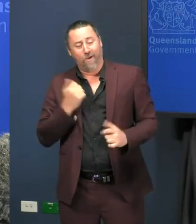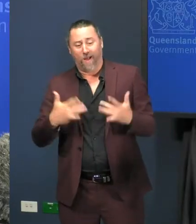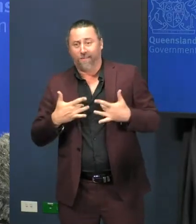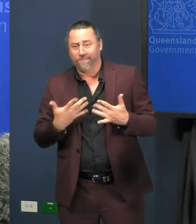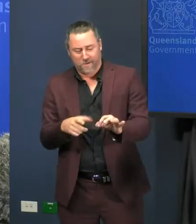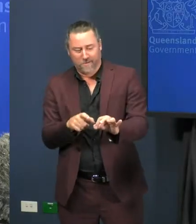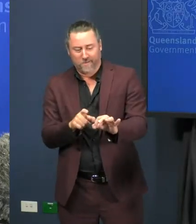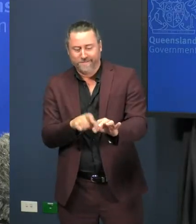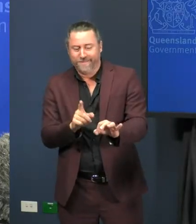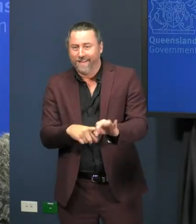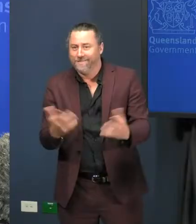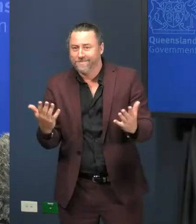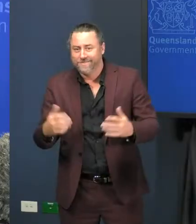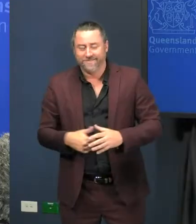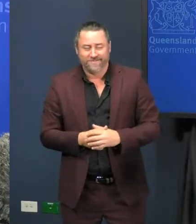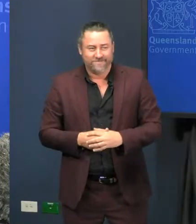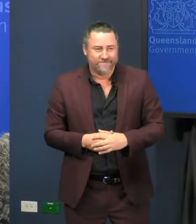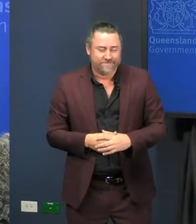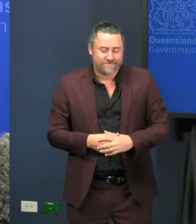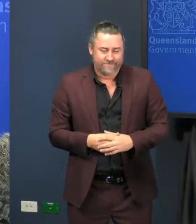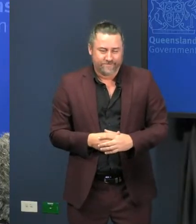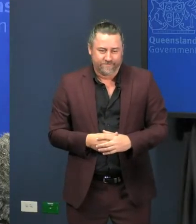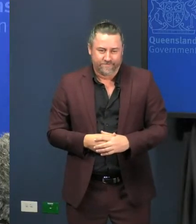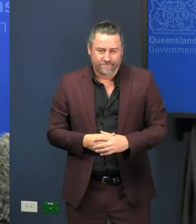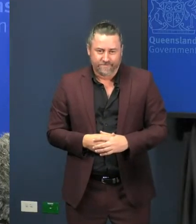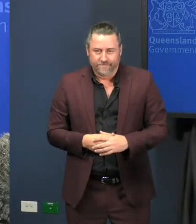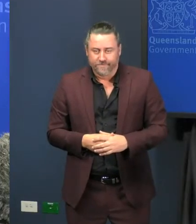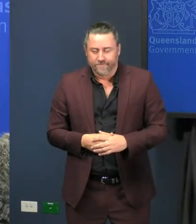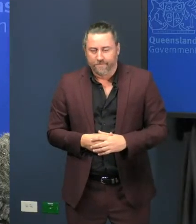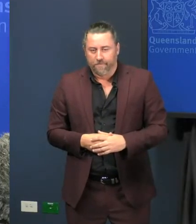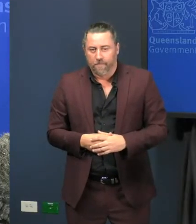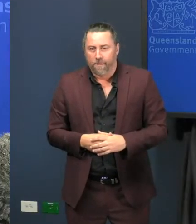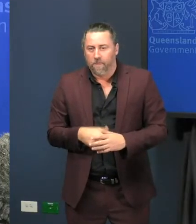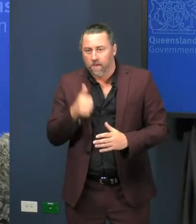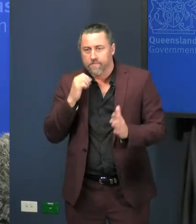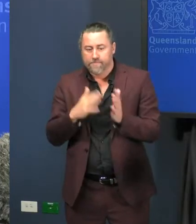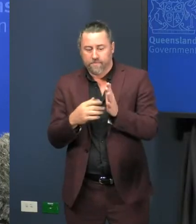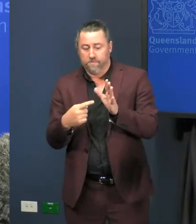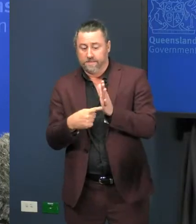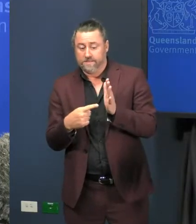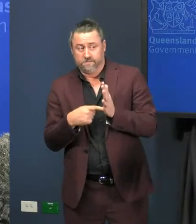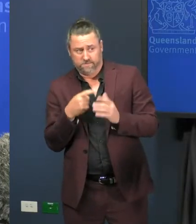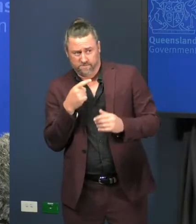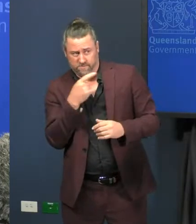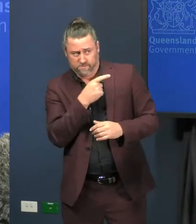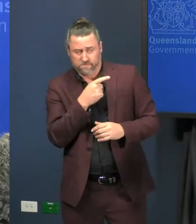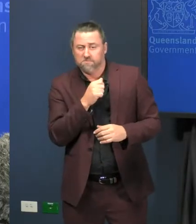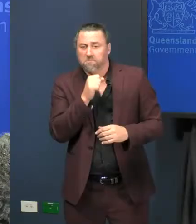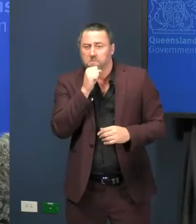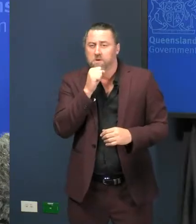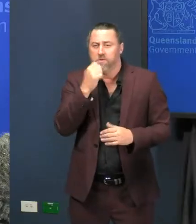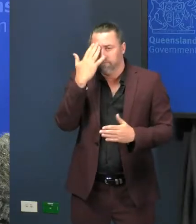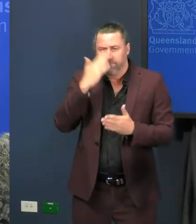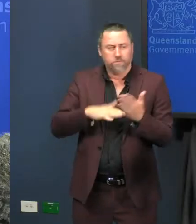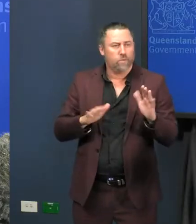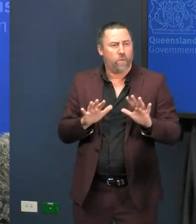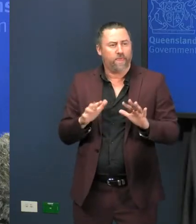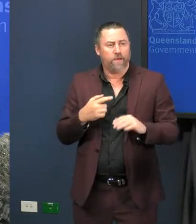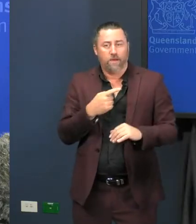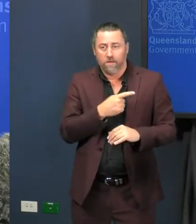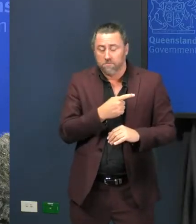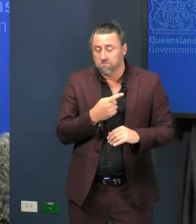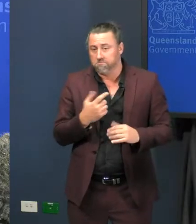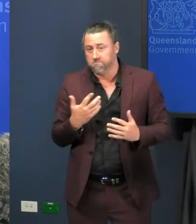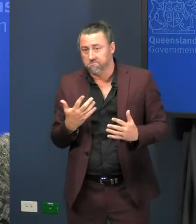something, and I am mindful that it's early days, but Matt is about to advise that there is a real chance